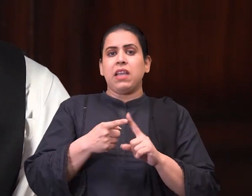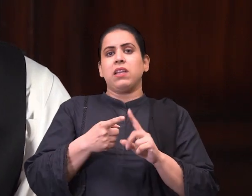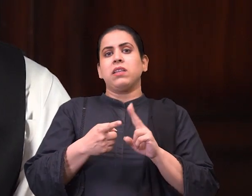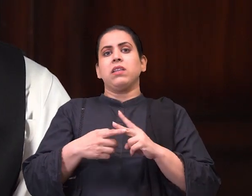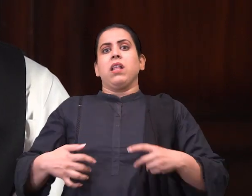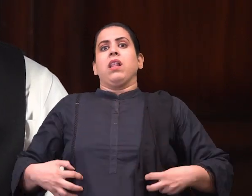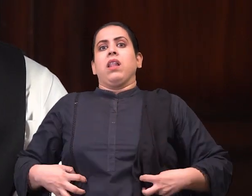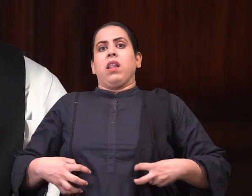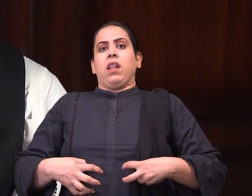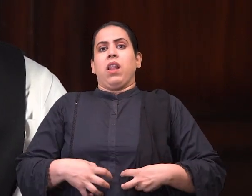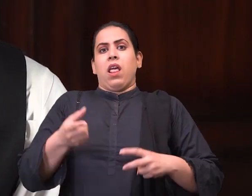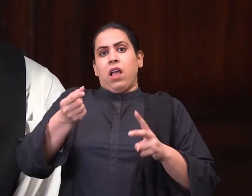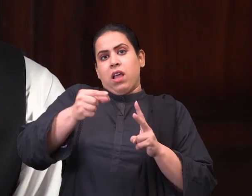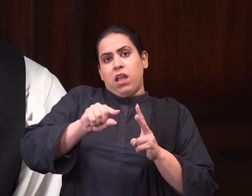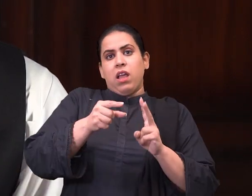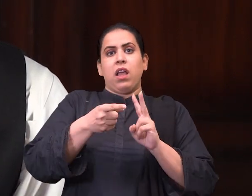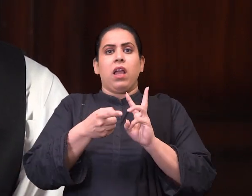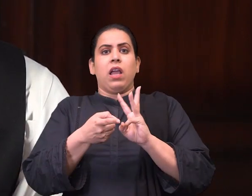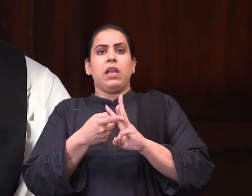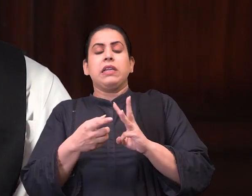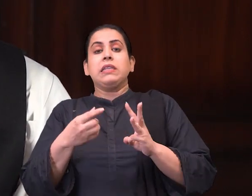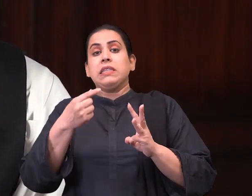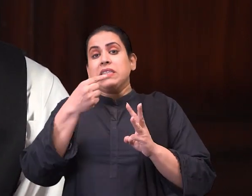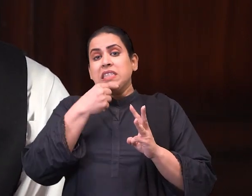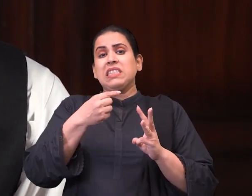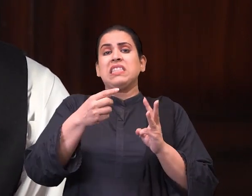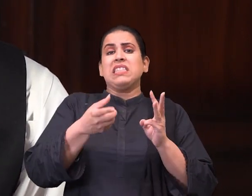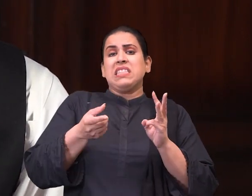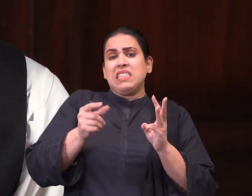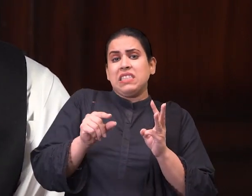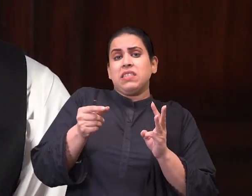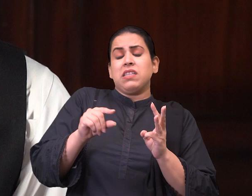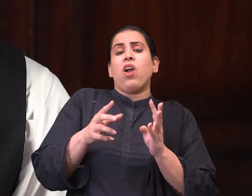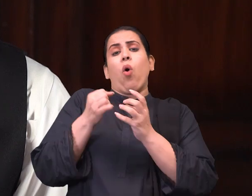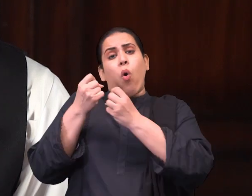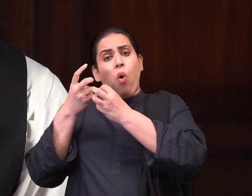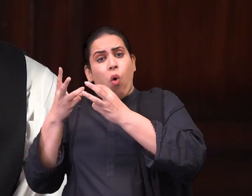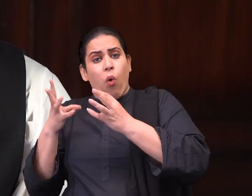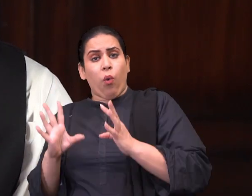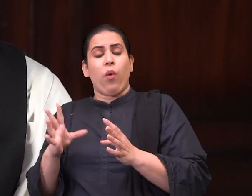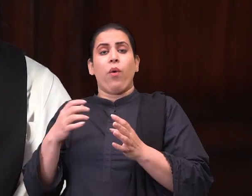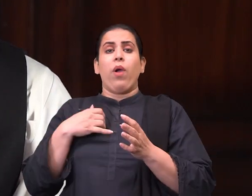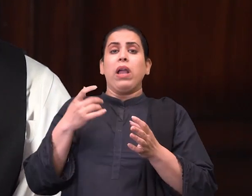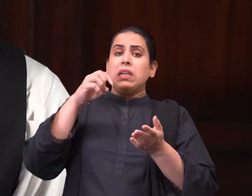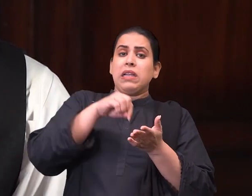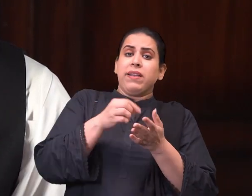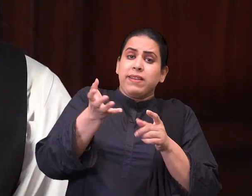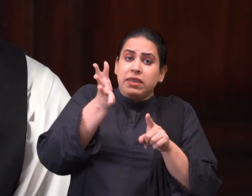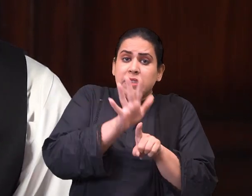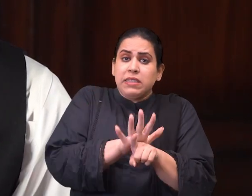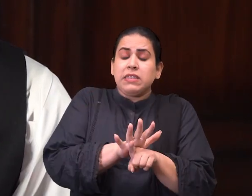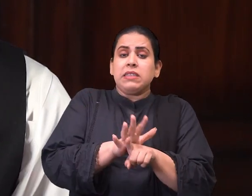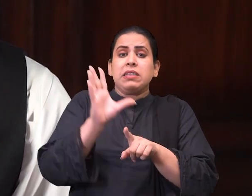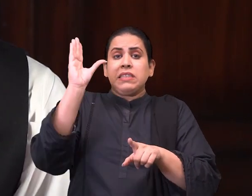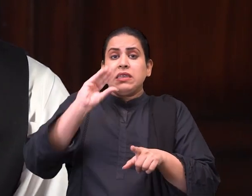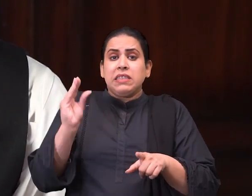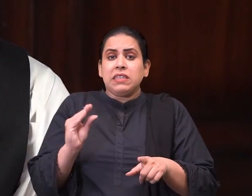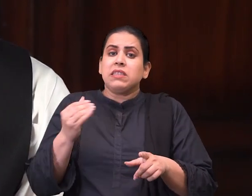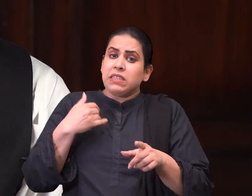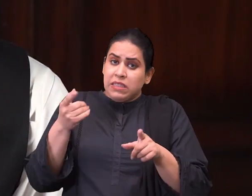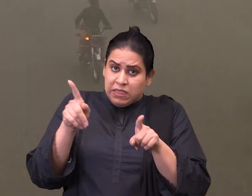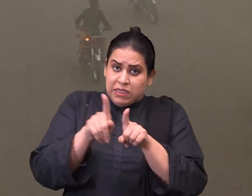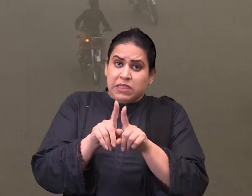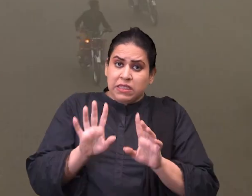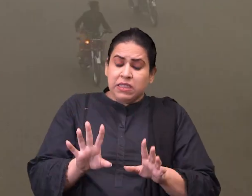disease, pneumoconiosis, lung cancer, all of these diseases, along with many more, are prevalent and in fact are